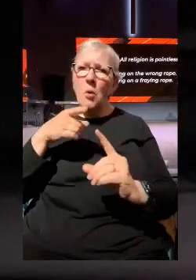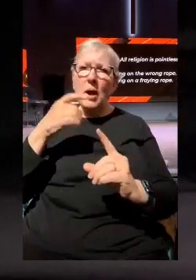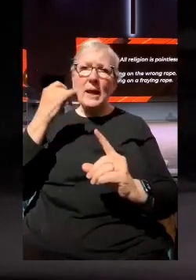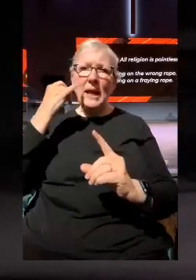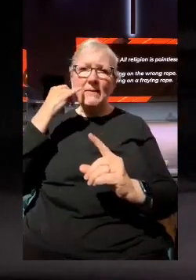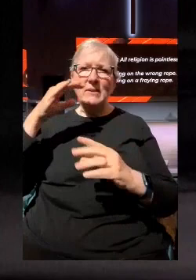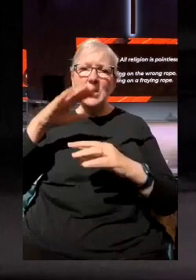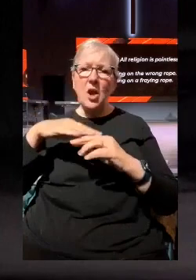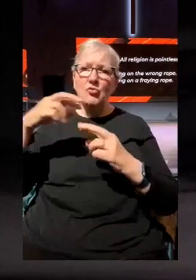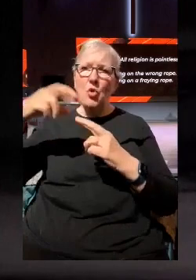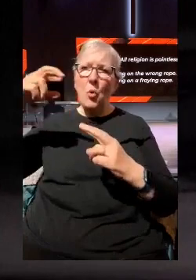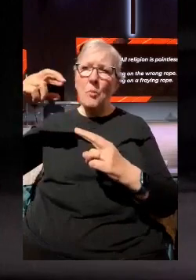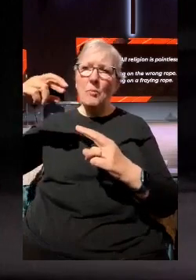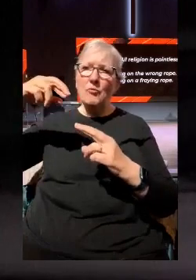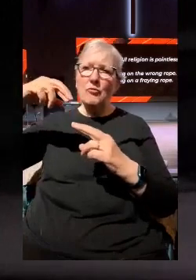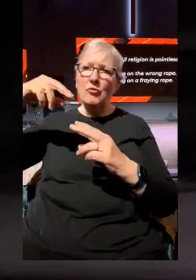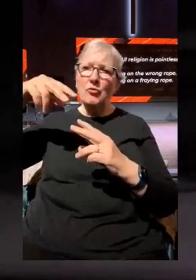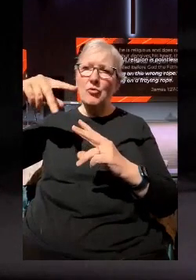rope.